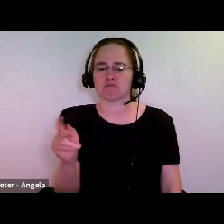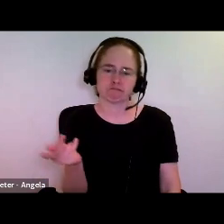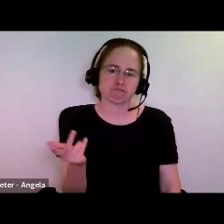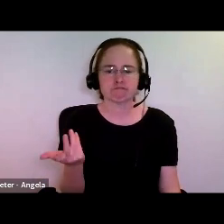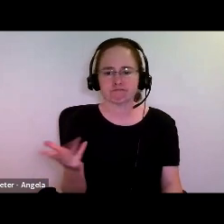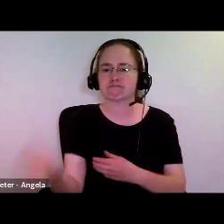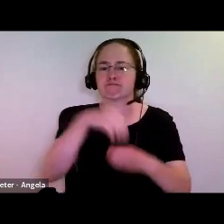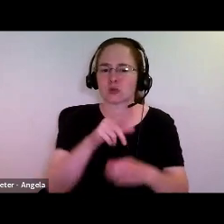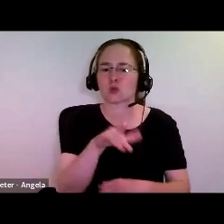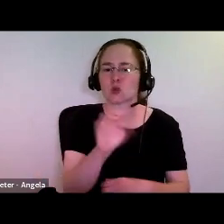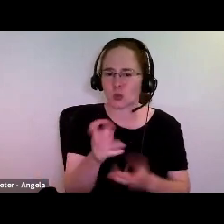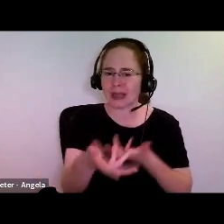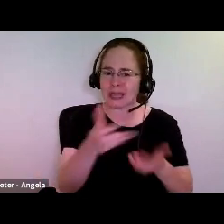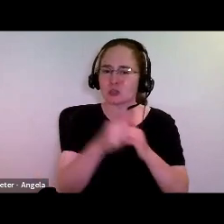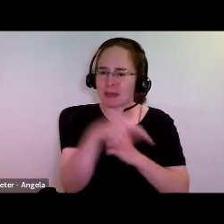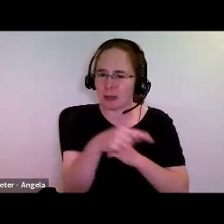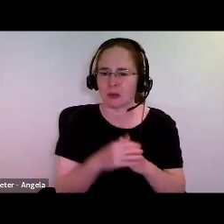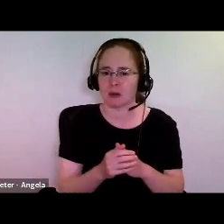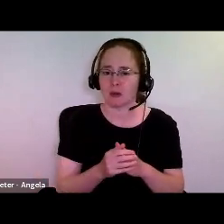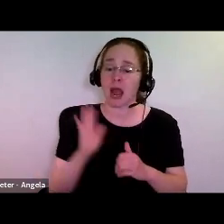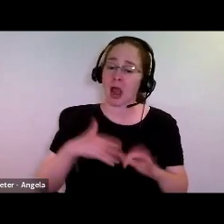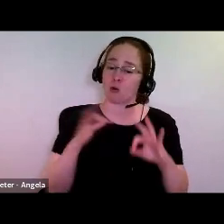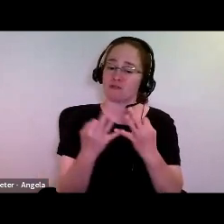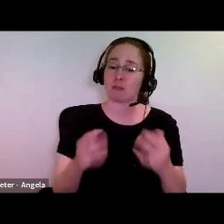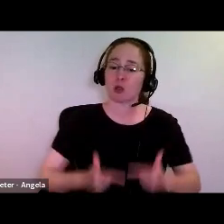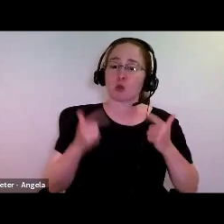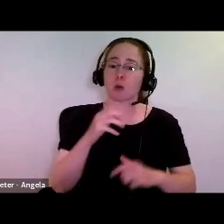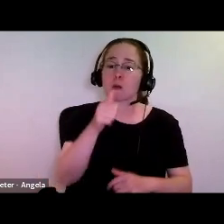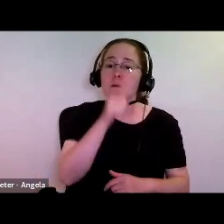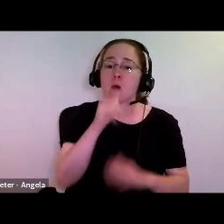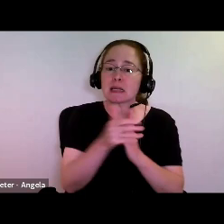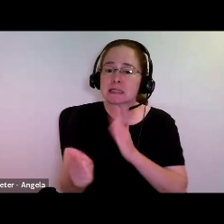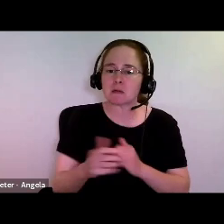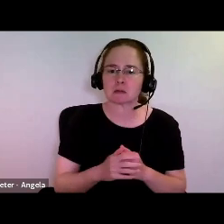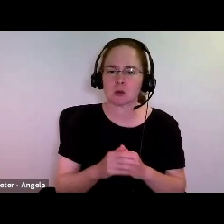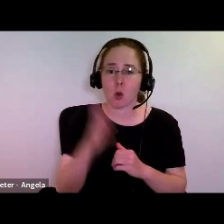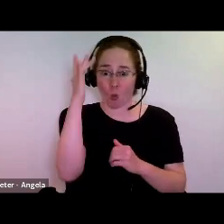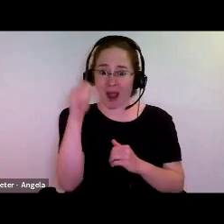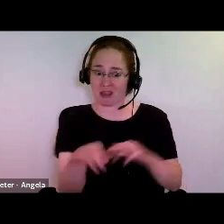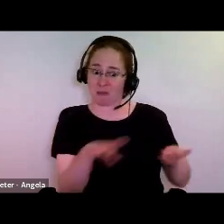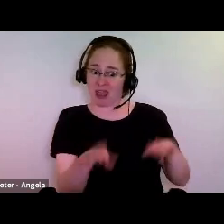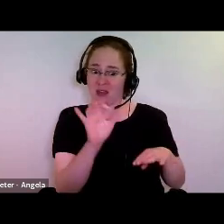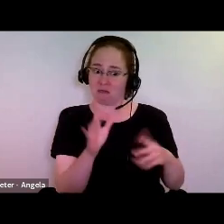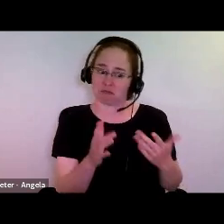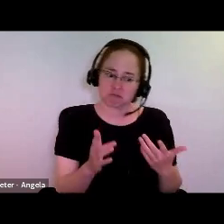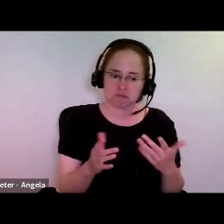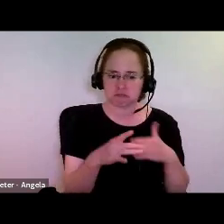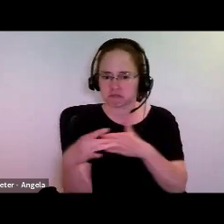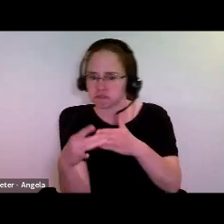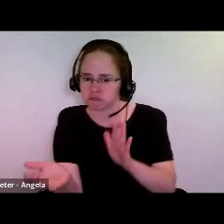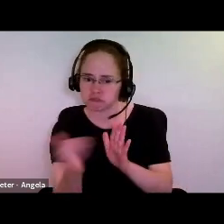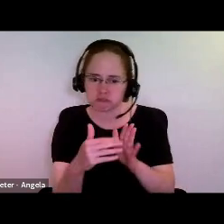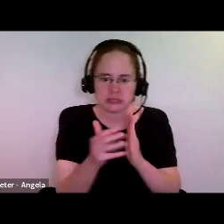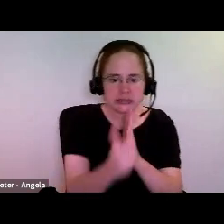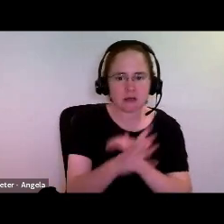to engage with him. As a family, we learned coping skills, the whys of Luke's behaviors, redirecting skills, and more than